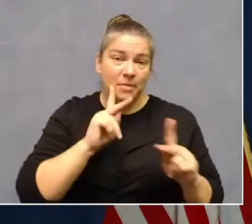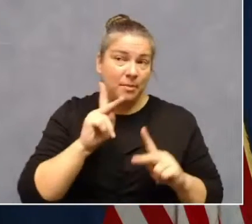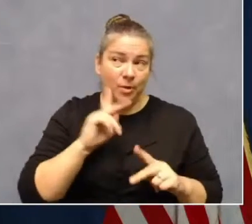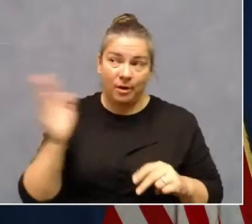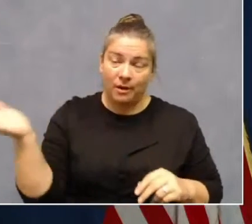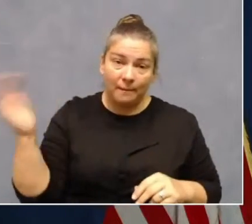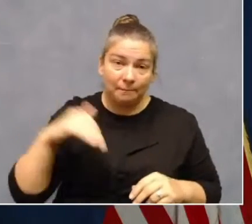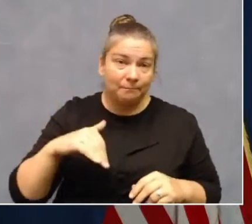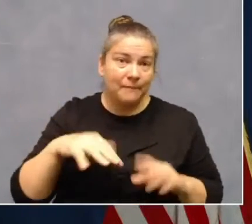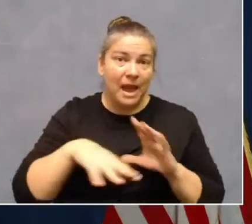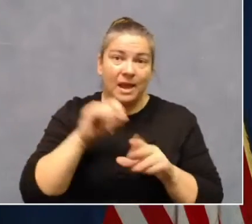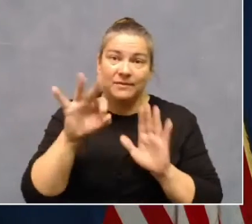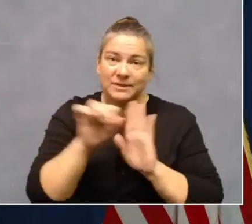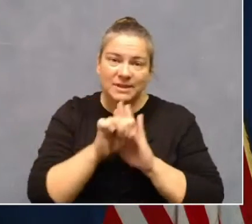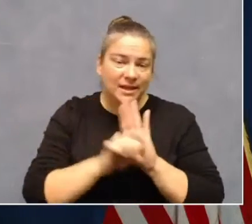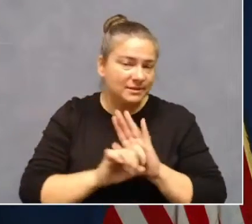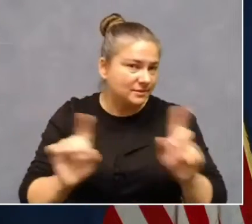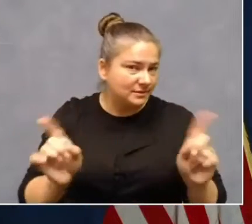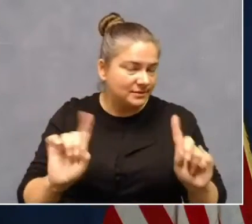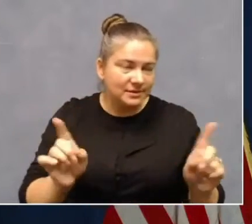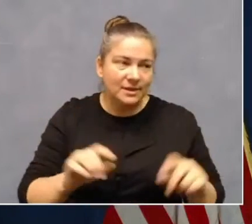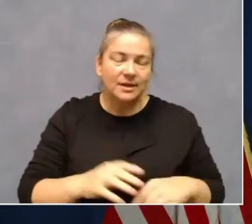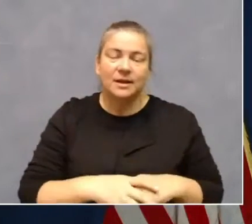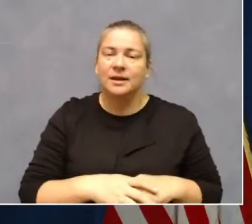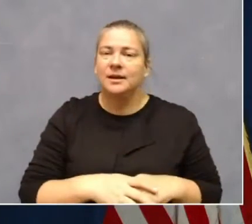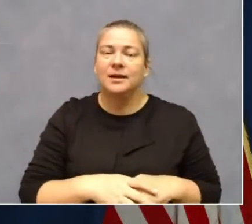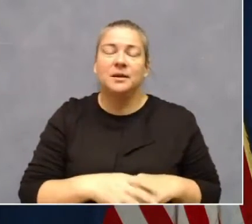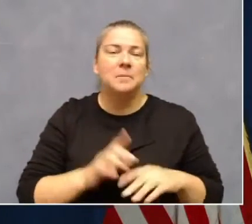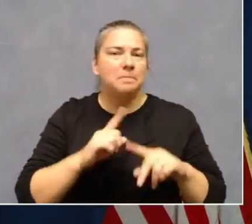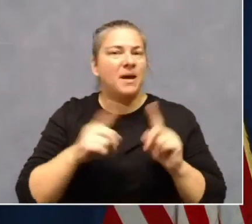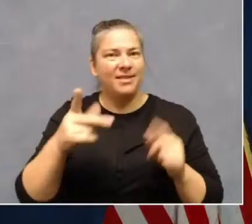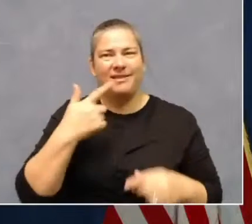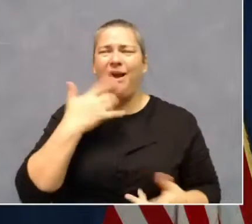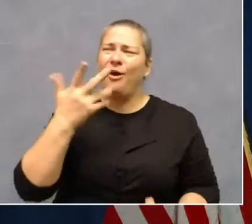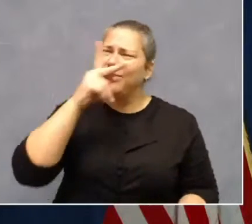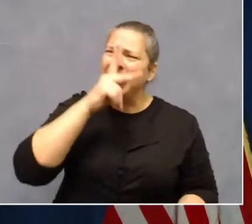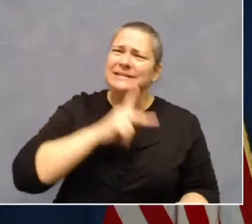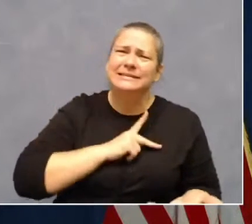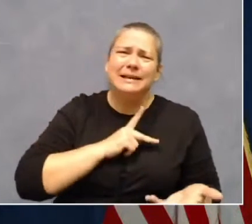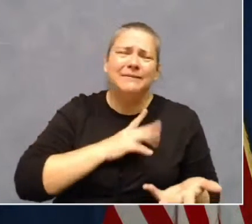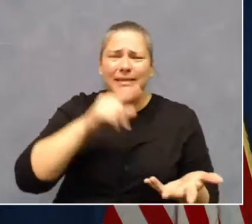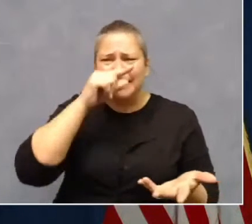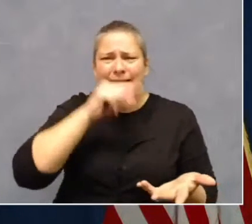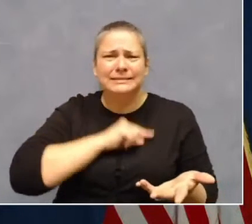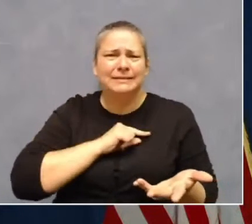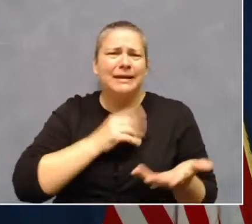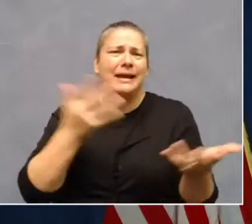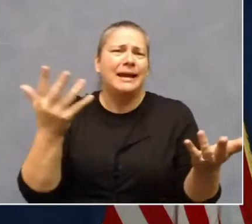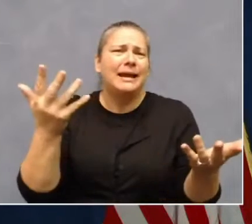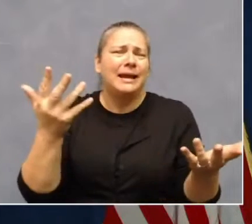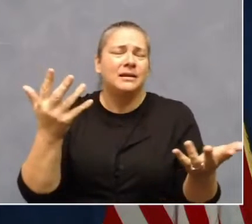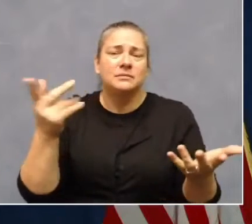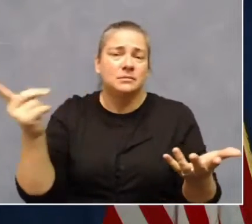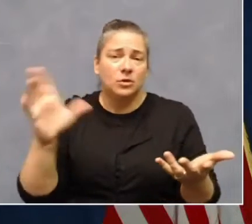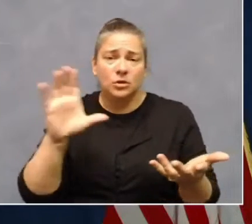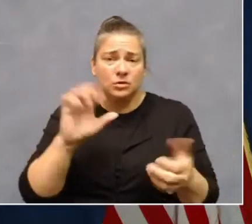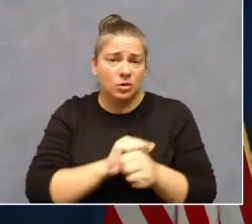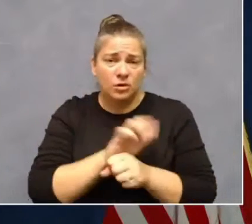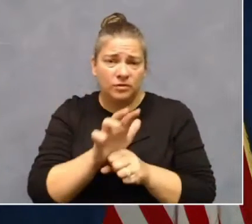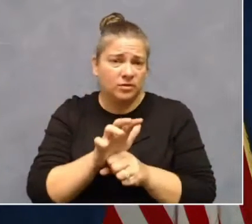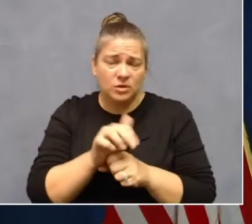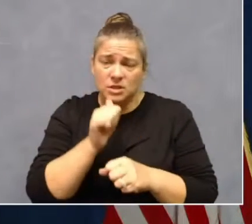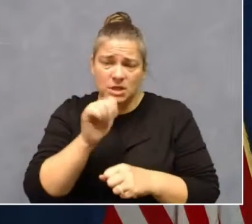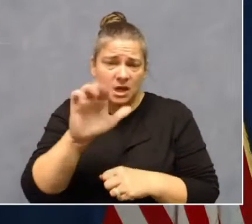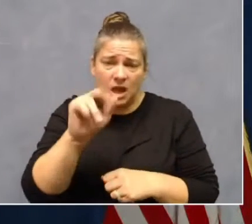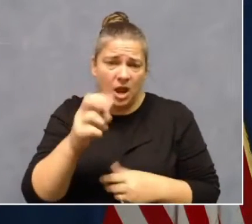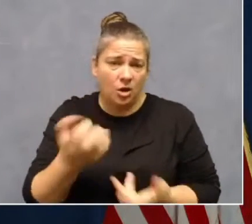out of state. And we might say, but it's Thanksgiving. The pandemic doesn't care. Not trying to ruin your